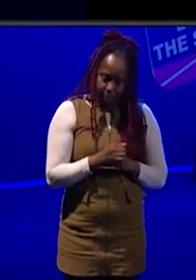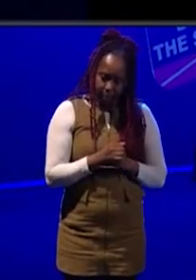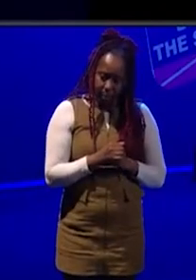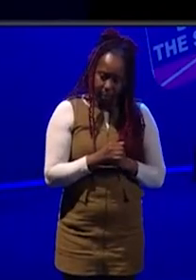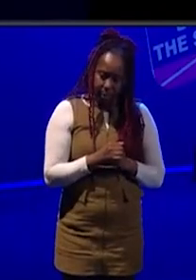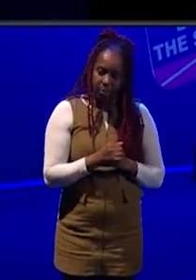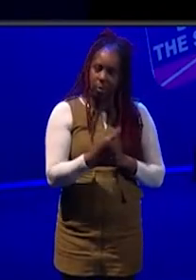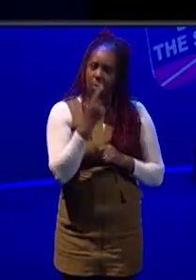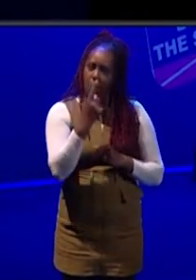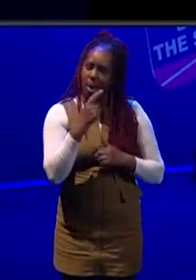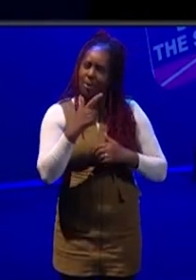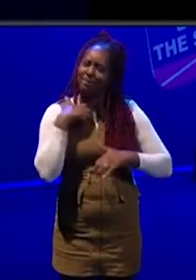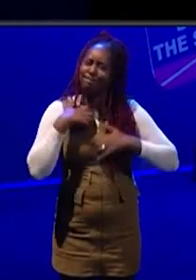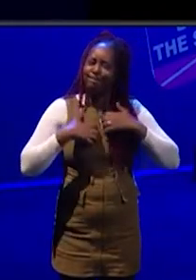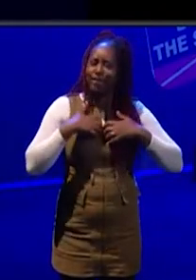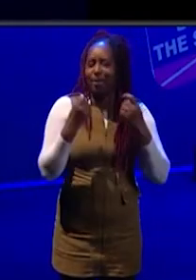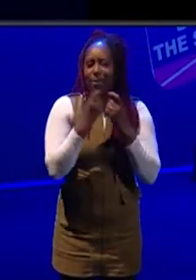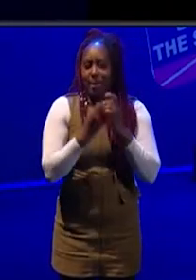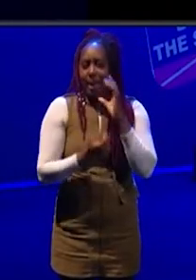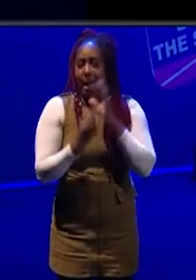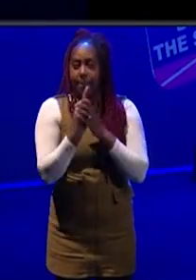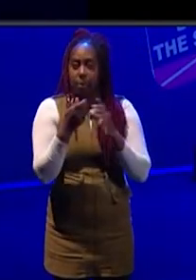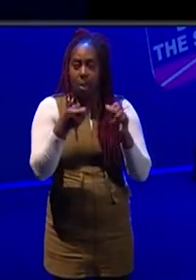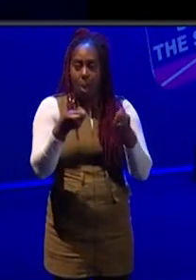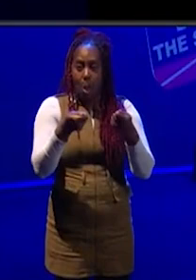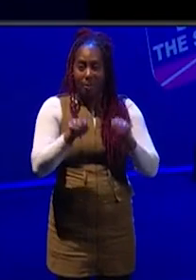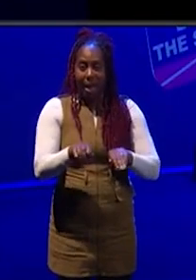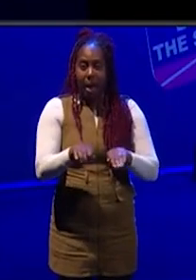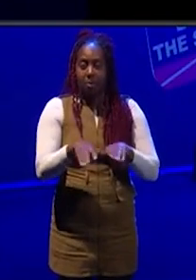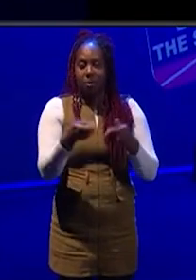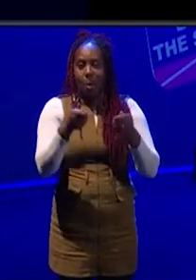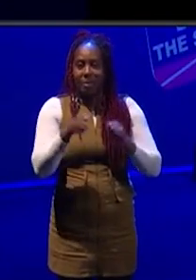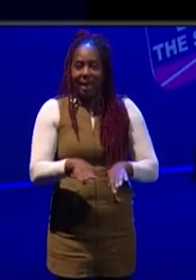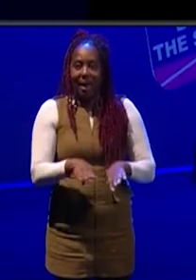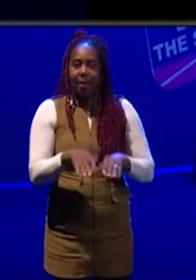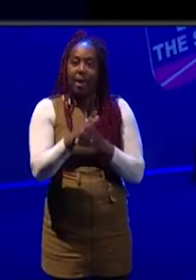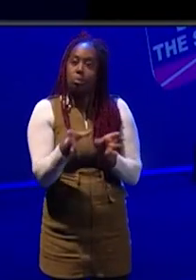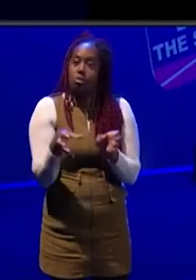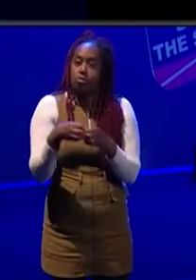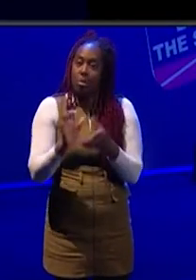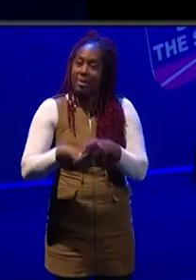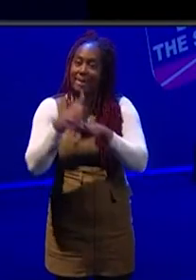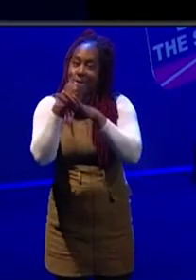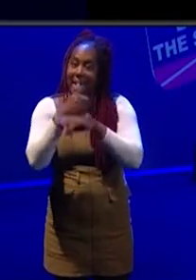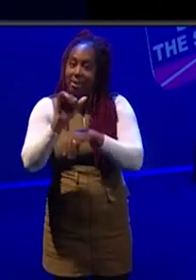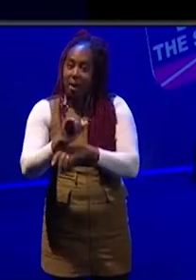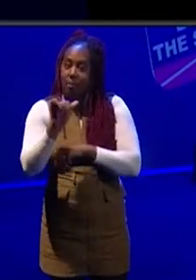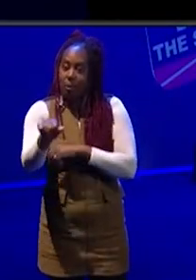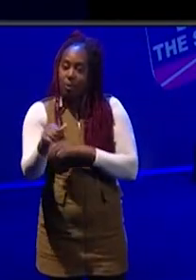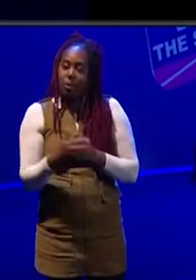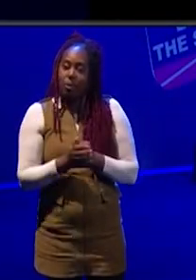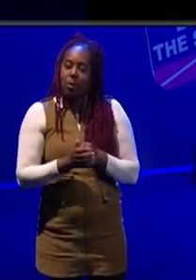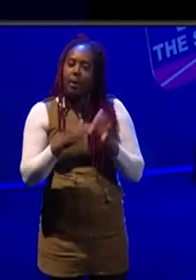One of the most exciting things that happened during lockdown, and it's a huge plug here, is that a group of us set up something called MENA Arts